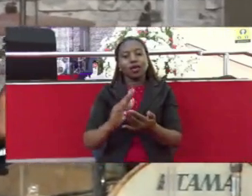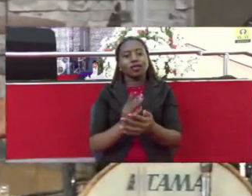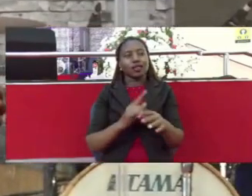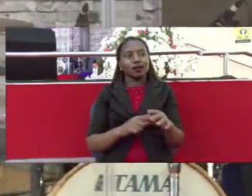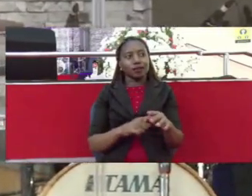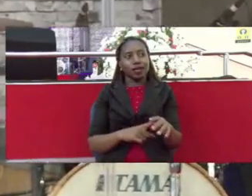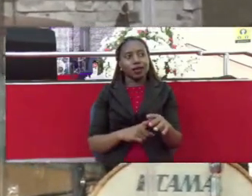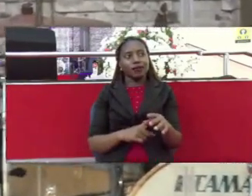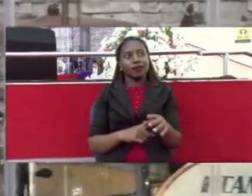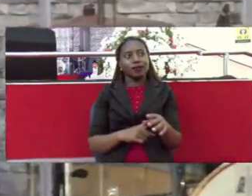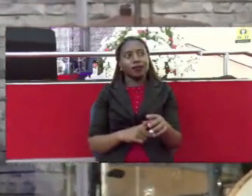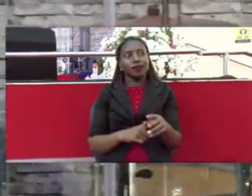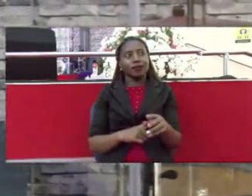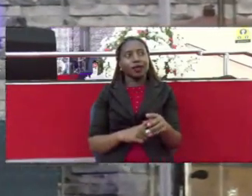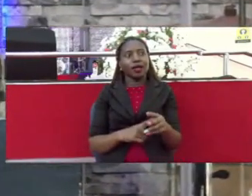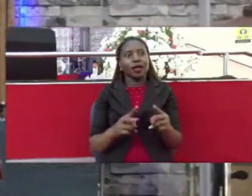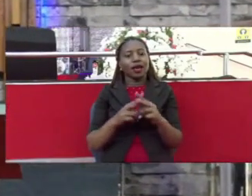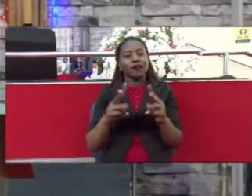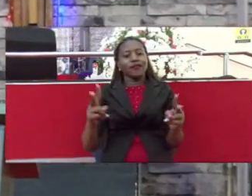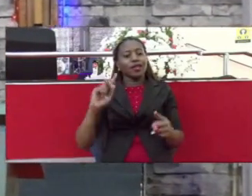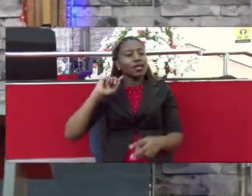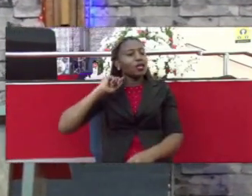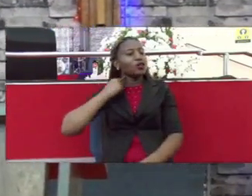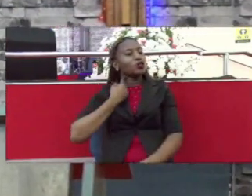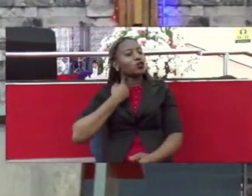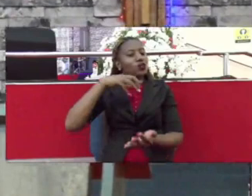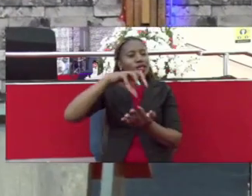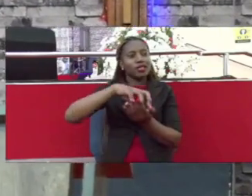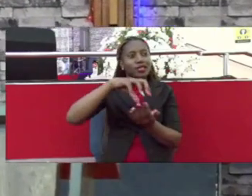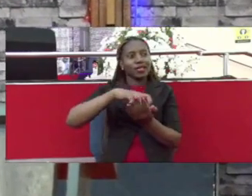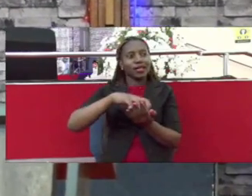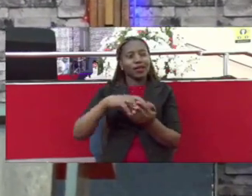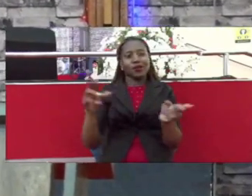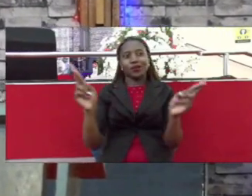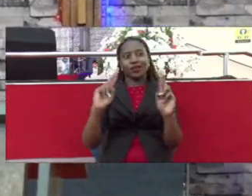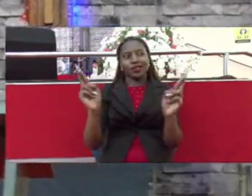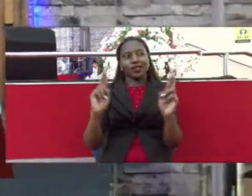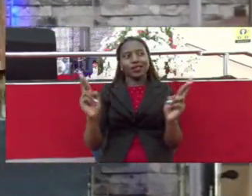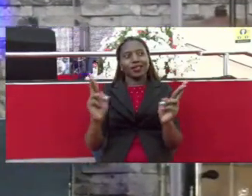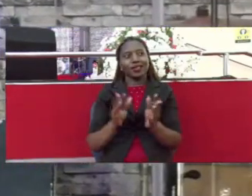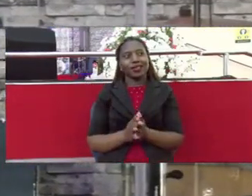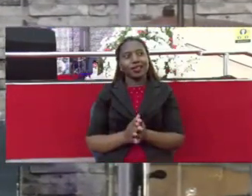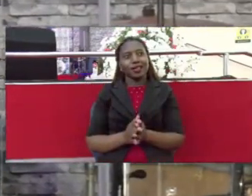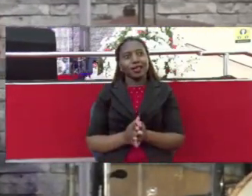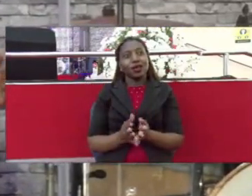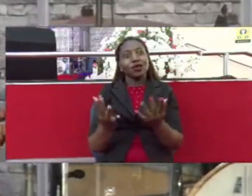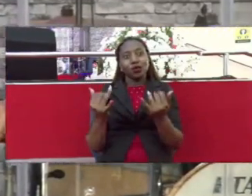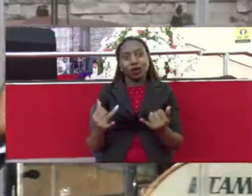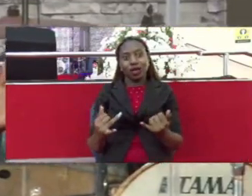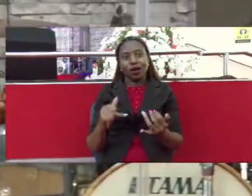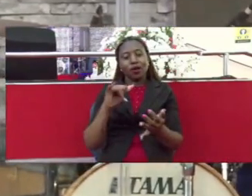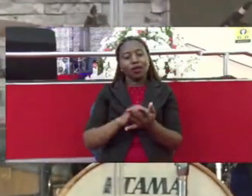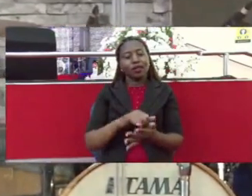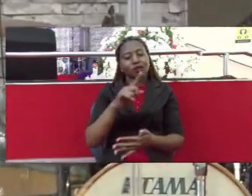muda, a very delicious cake came out. Keki iliyopendeza ikaweza kutokea. So that's what happens even when we are passing through stuff.